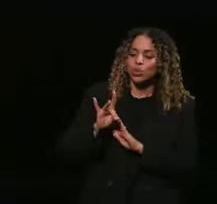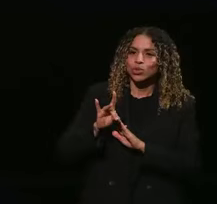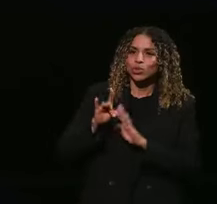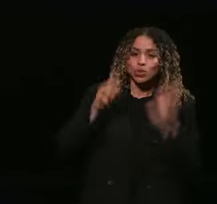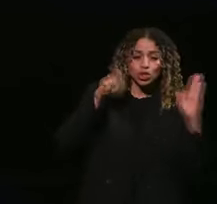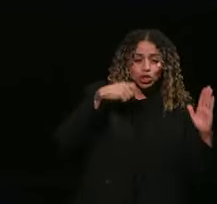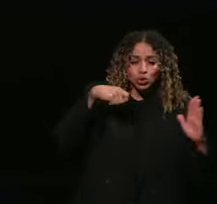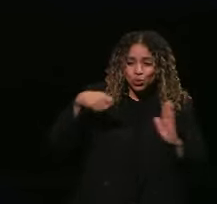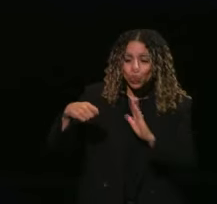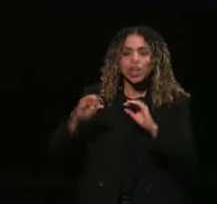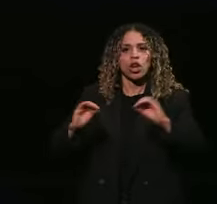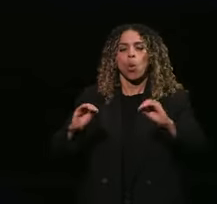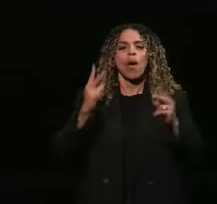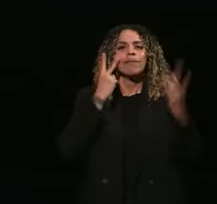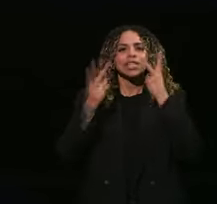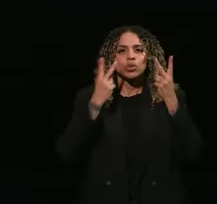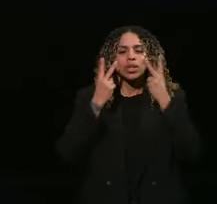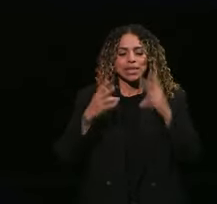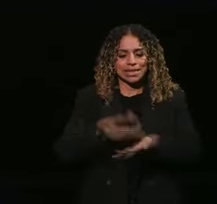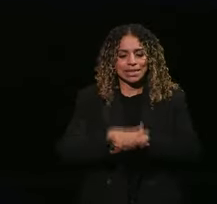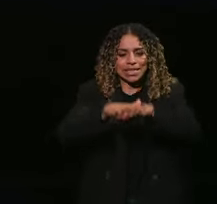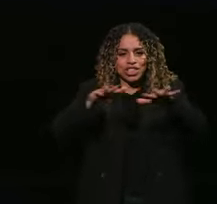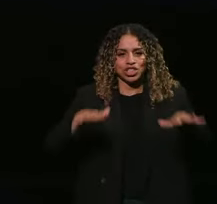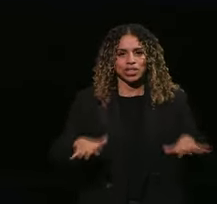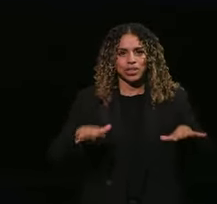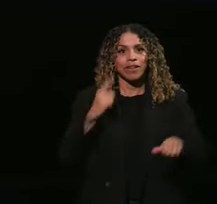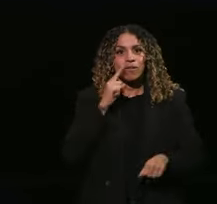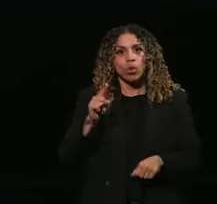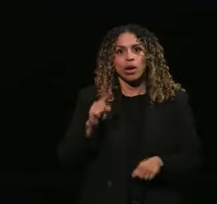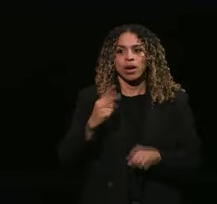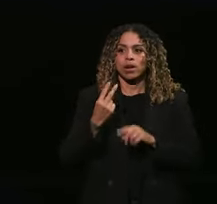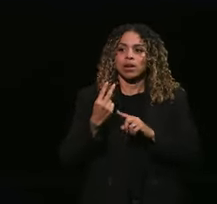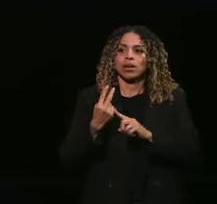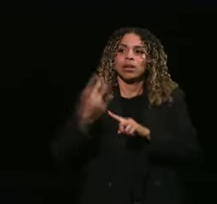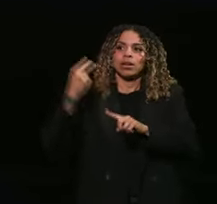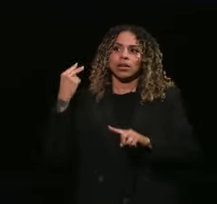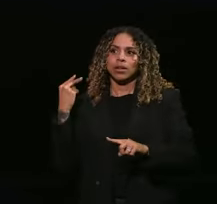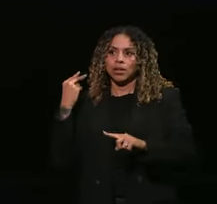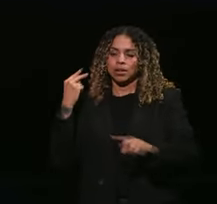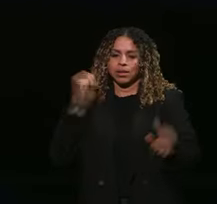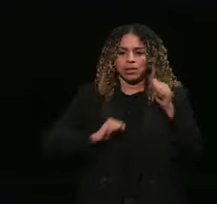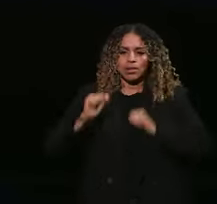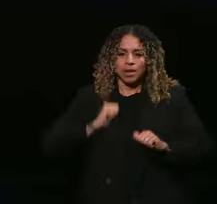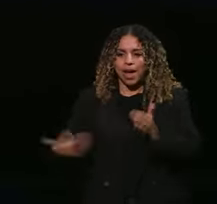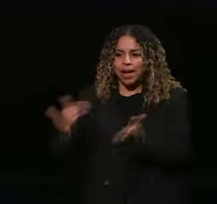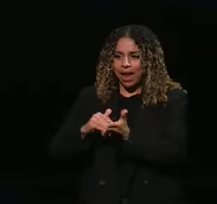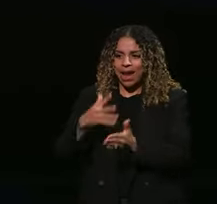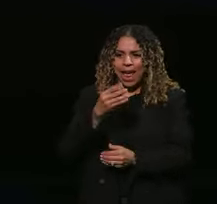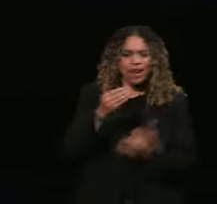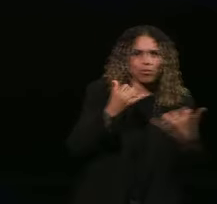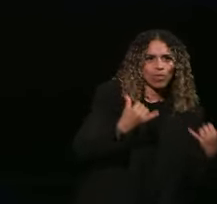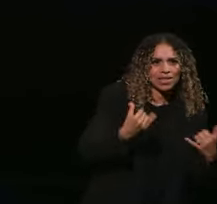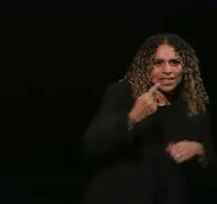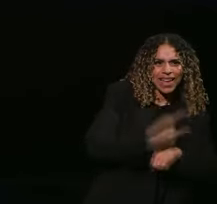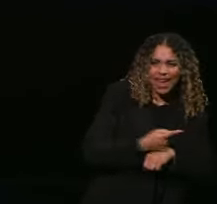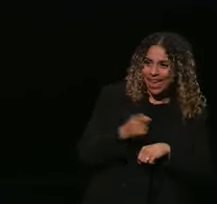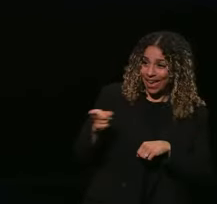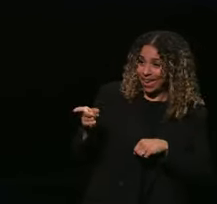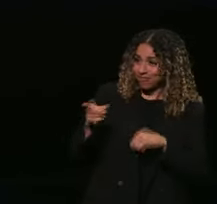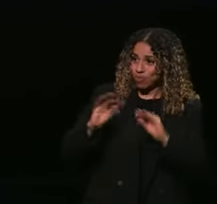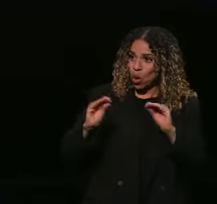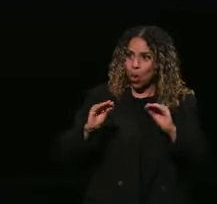no visual distinction between the reenactment and the present day. So can you discuss that decision a little bit?